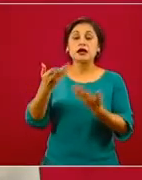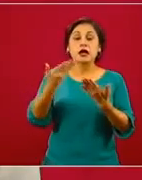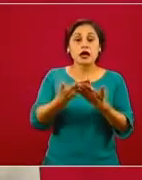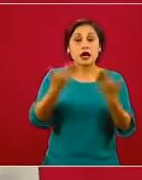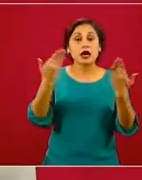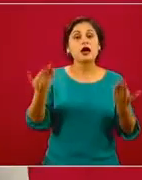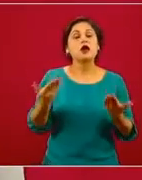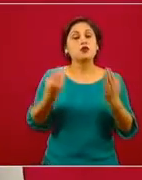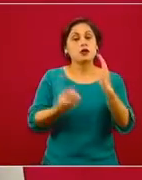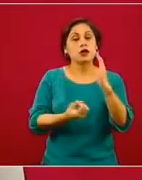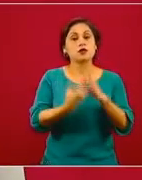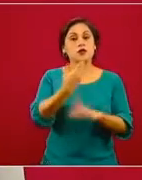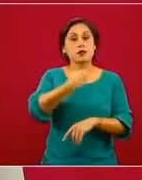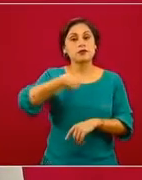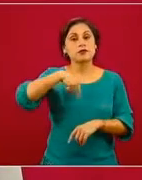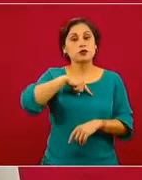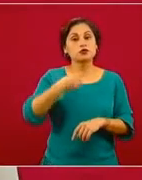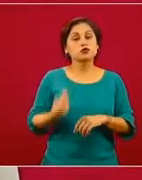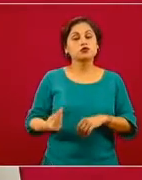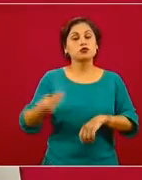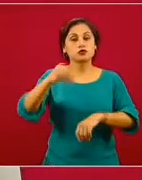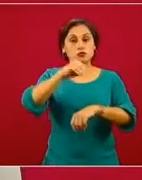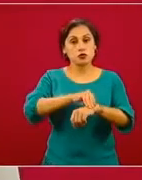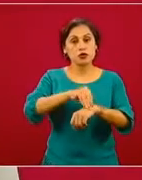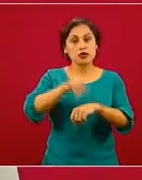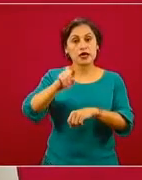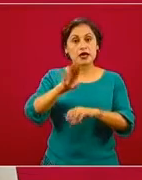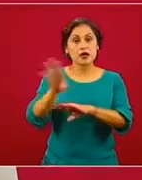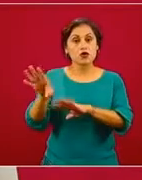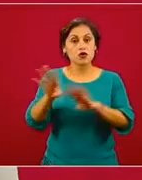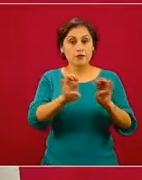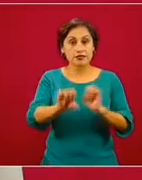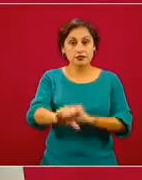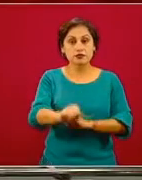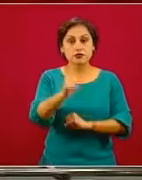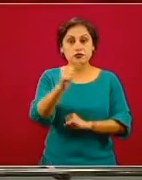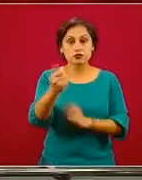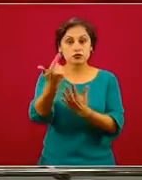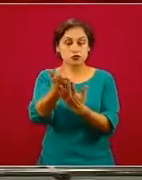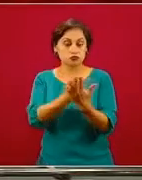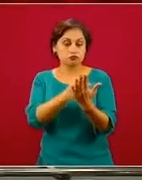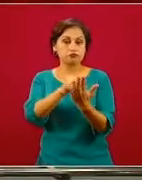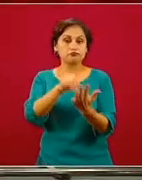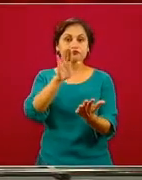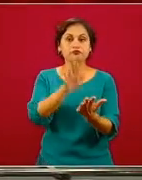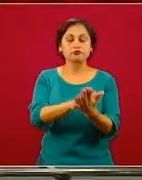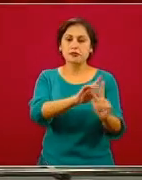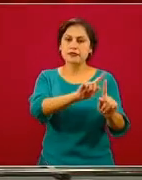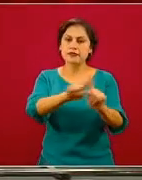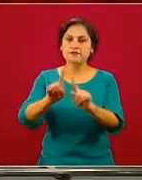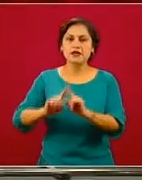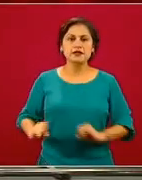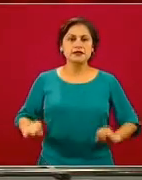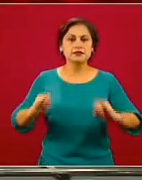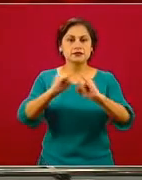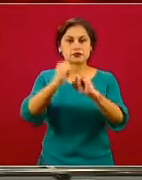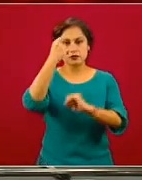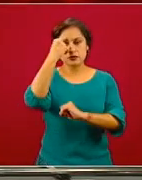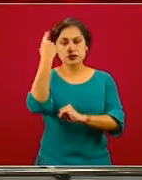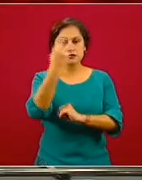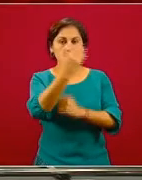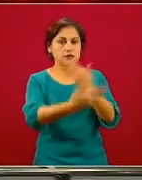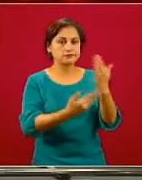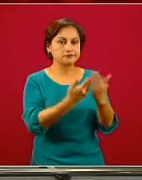otherwise. Call 911. You can call 911 to have access to proper